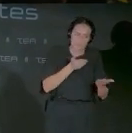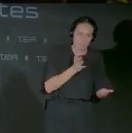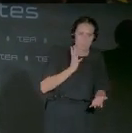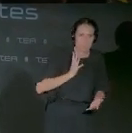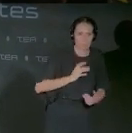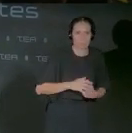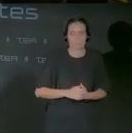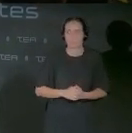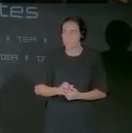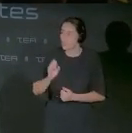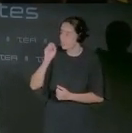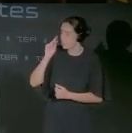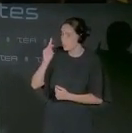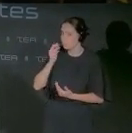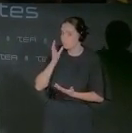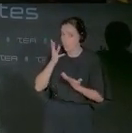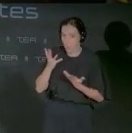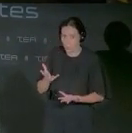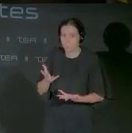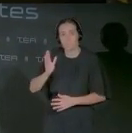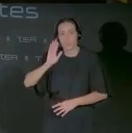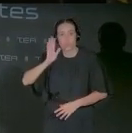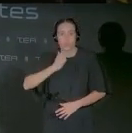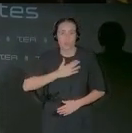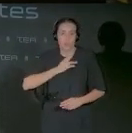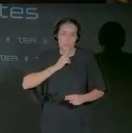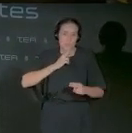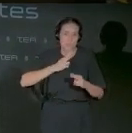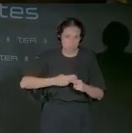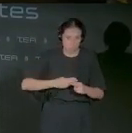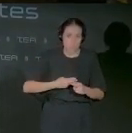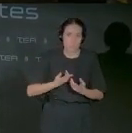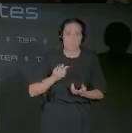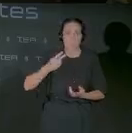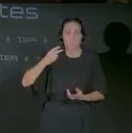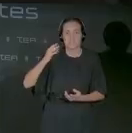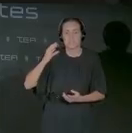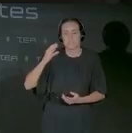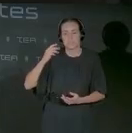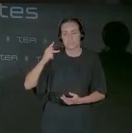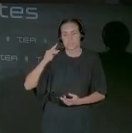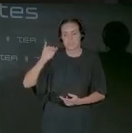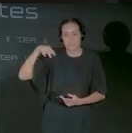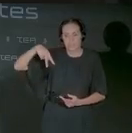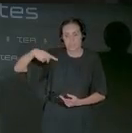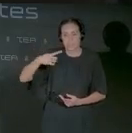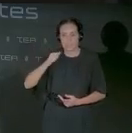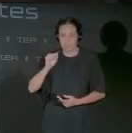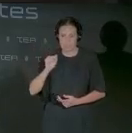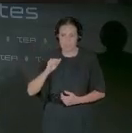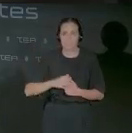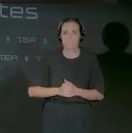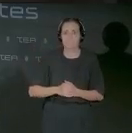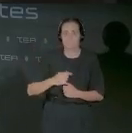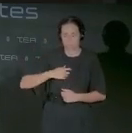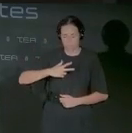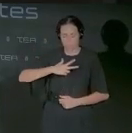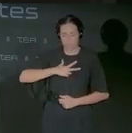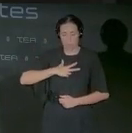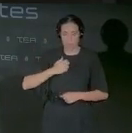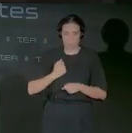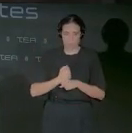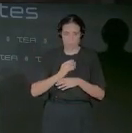Hello. Oh, okay, now. Hello, my name is Kinga Palińska, and I'm a senior legal counsel at CD Projekt Red,